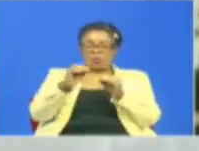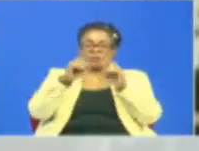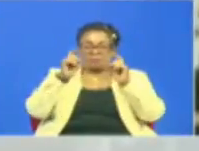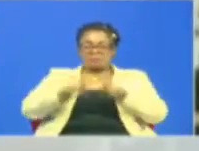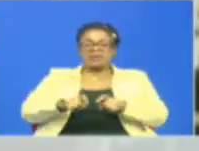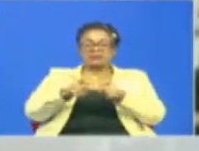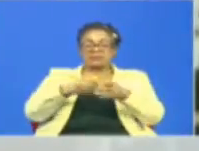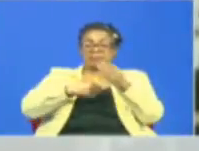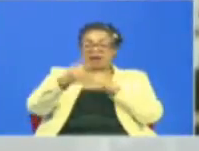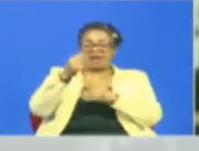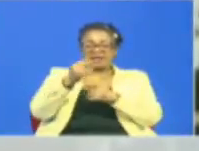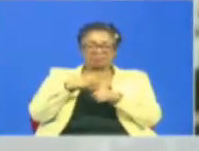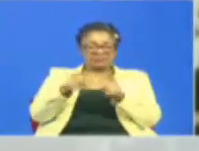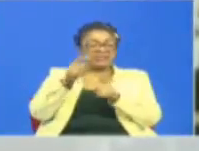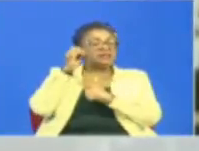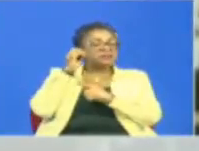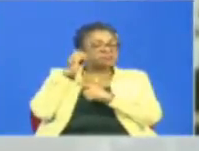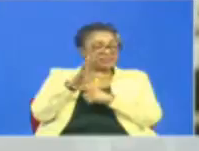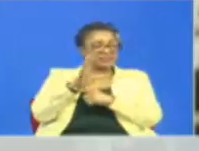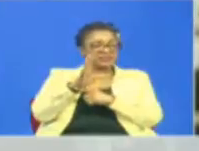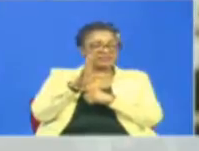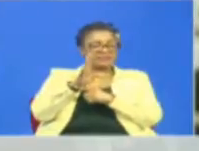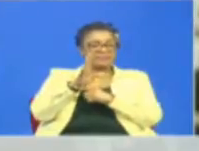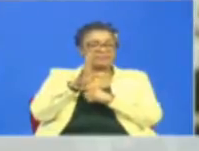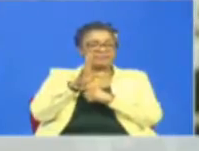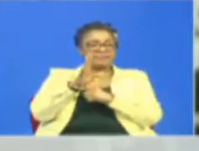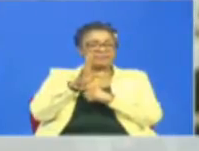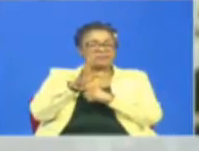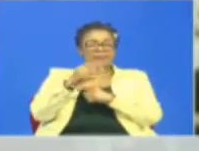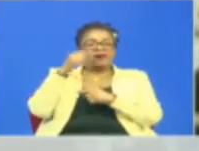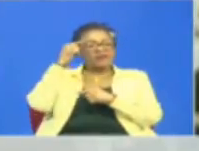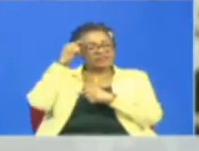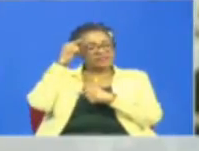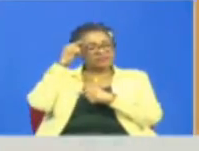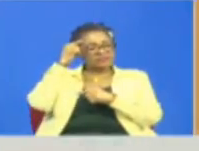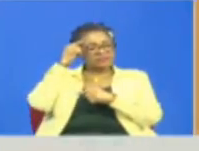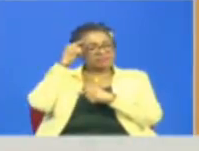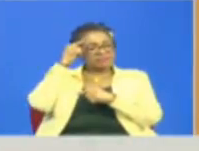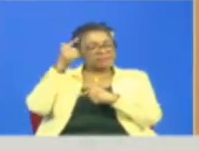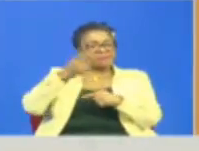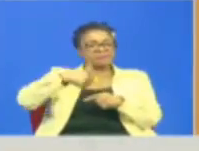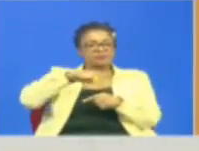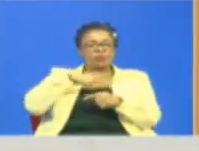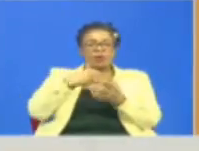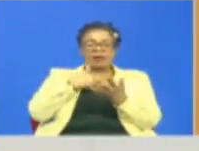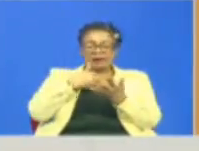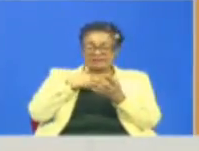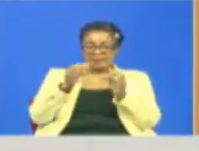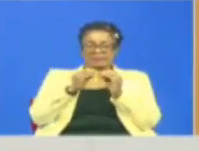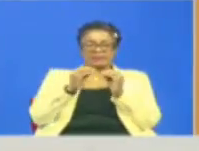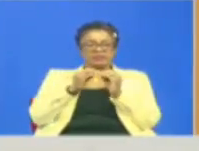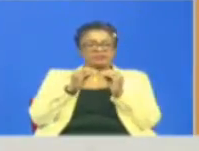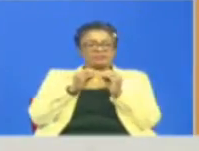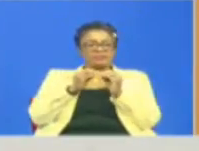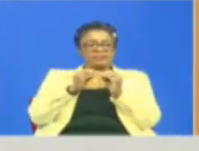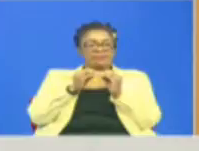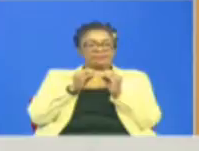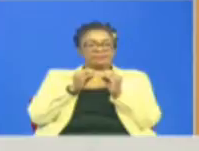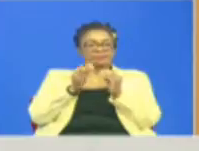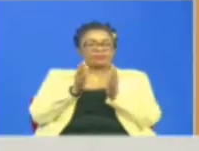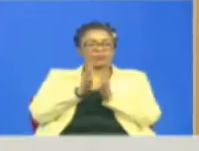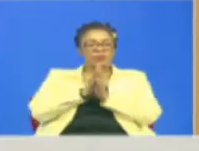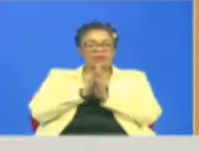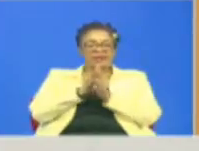expensive for you as to protect yourself and protect your family. So I think we're going to have a meeting with the different